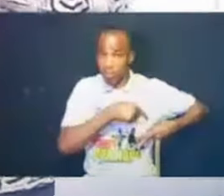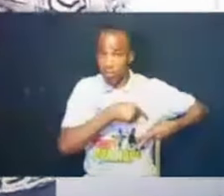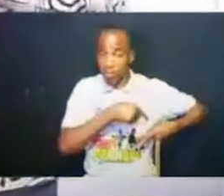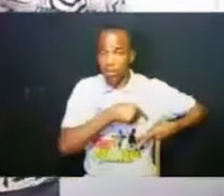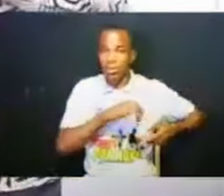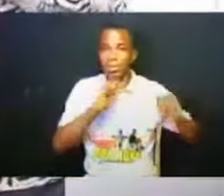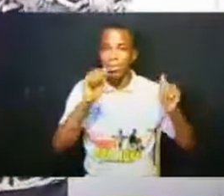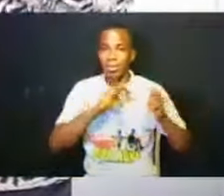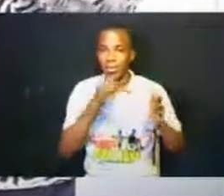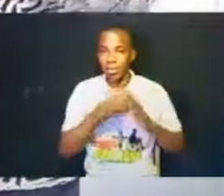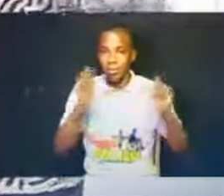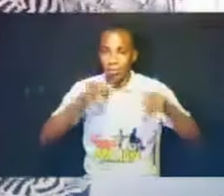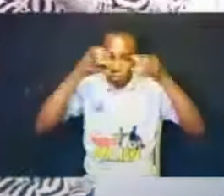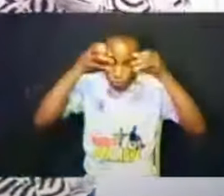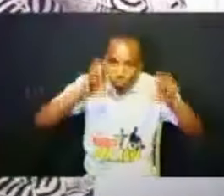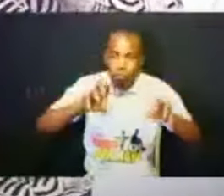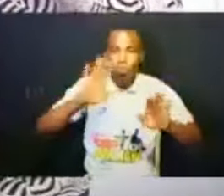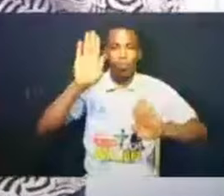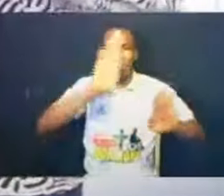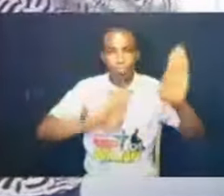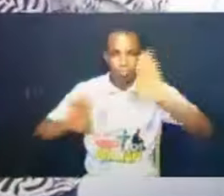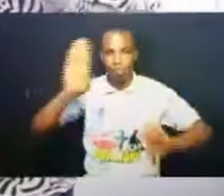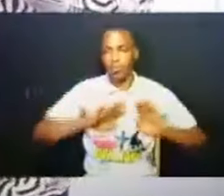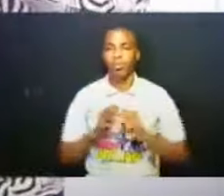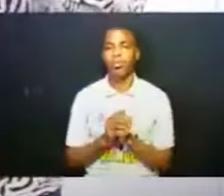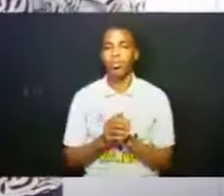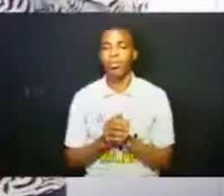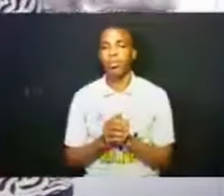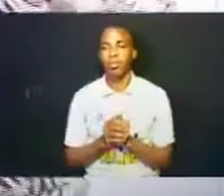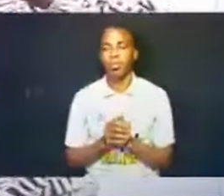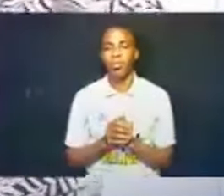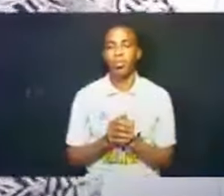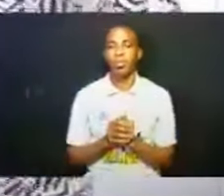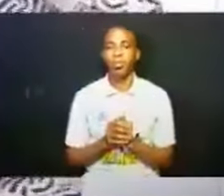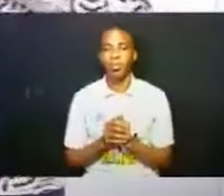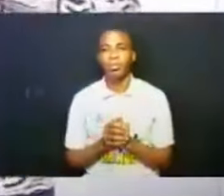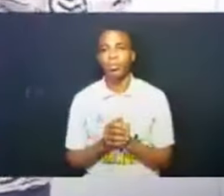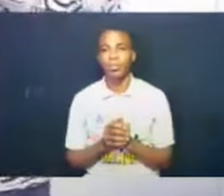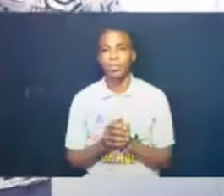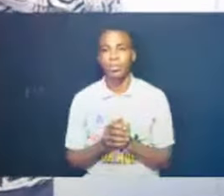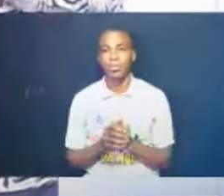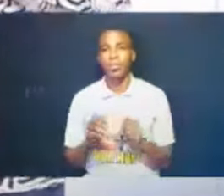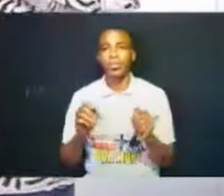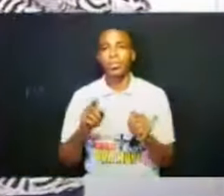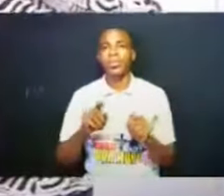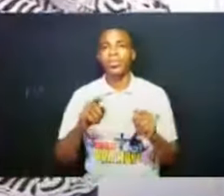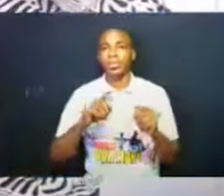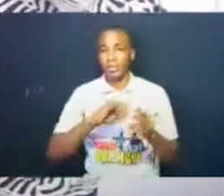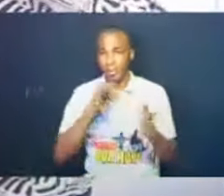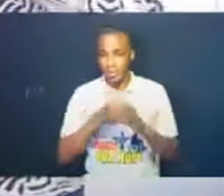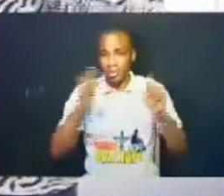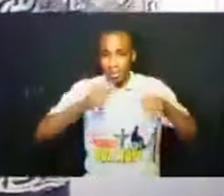cause trouble. And it's how your dear way say, "Enyini ewo umwa edyo how ebeba." And it will defile